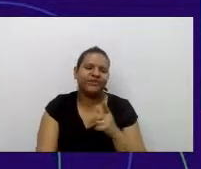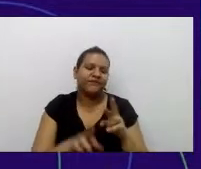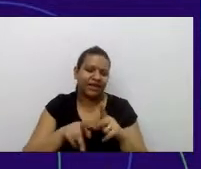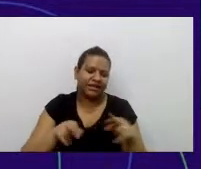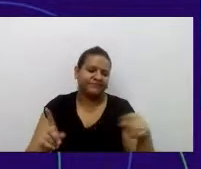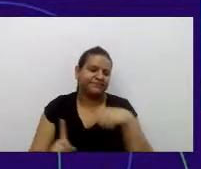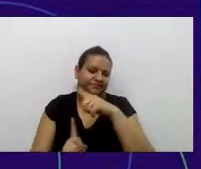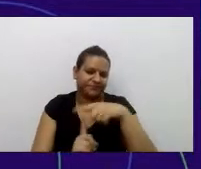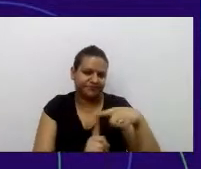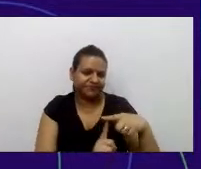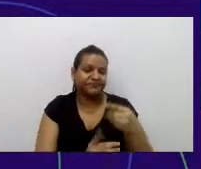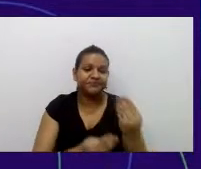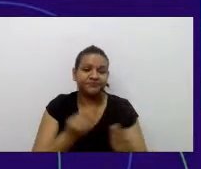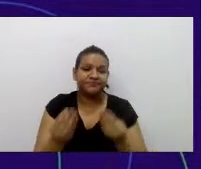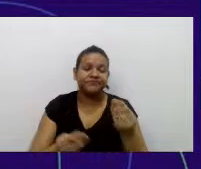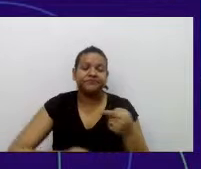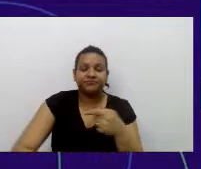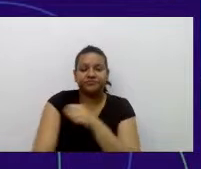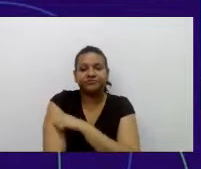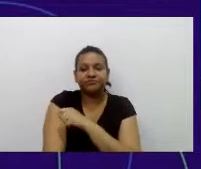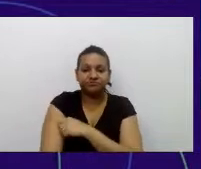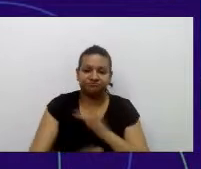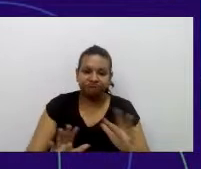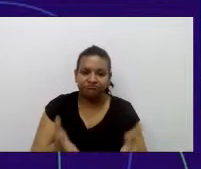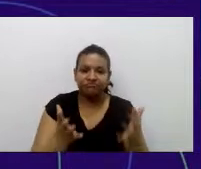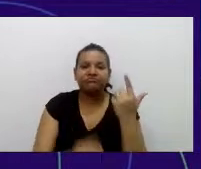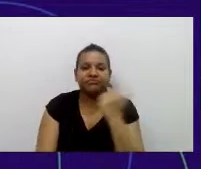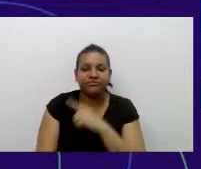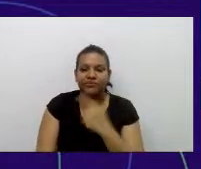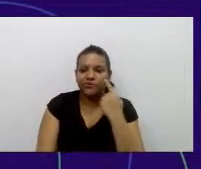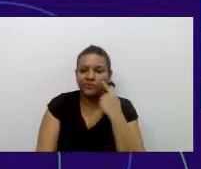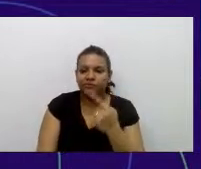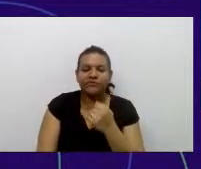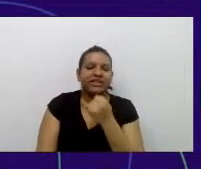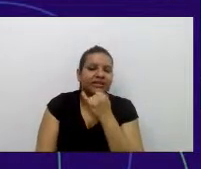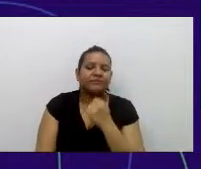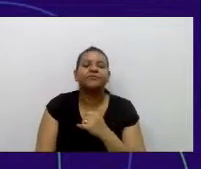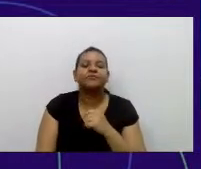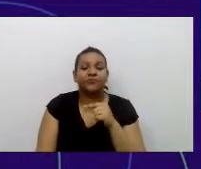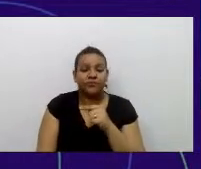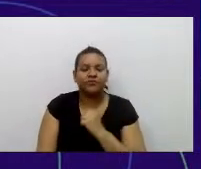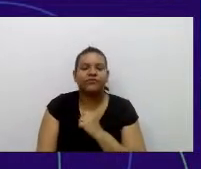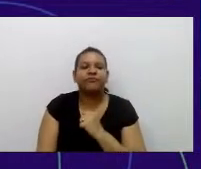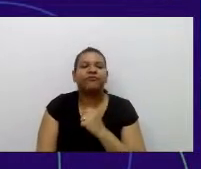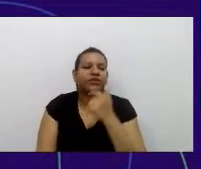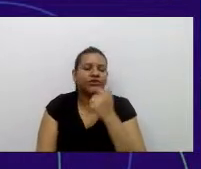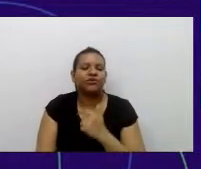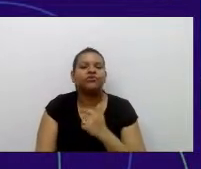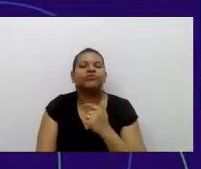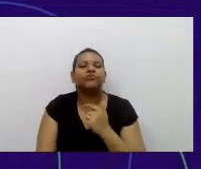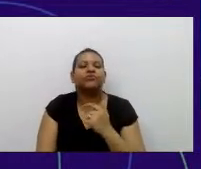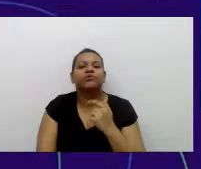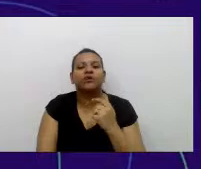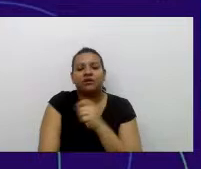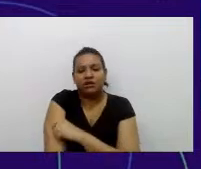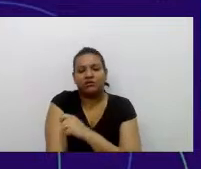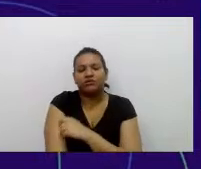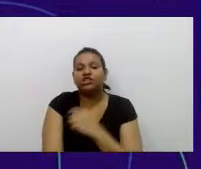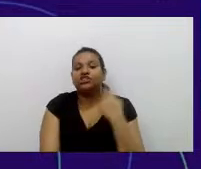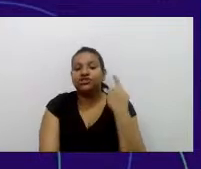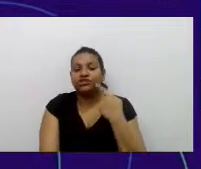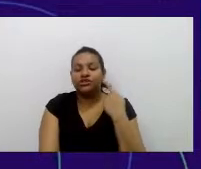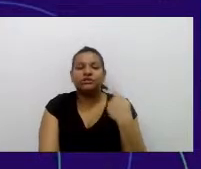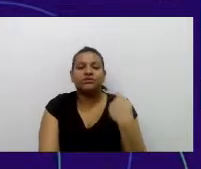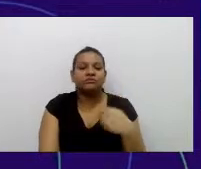says, I'm a law student and I need to give a presentation in English and corruption. Can you give me some vocabulary to do this at A2